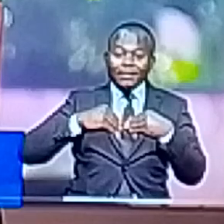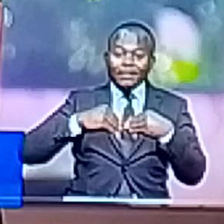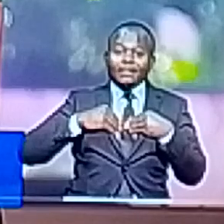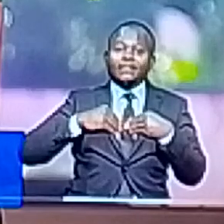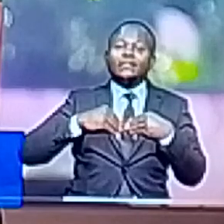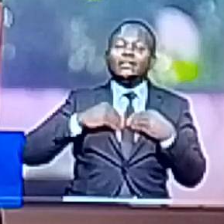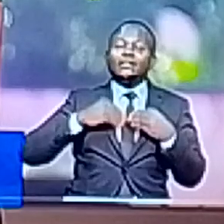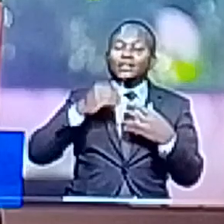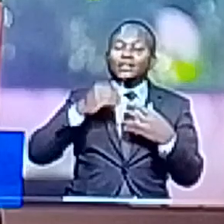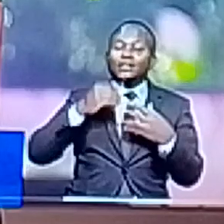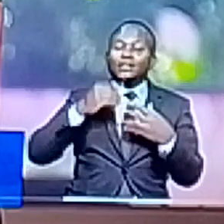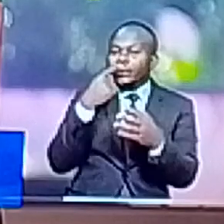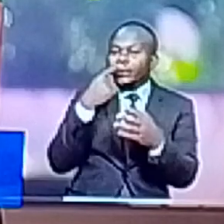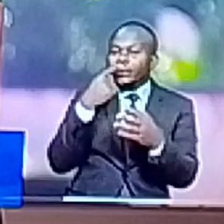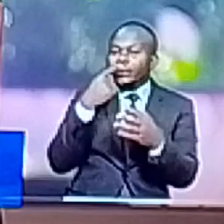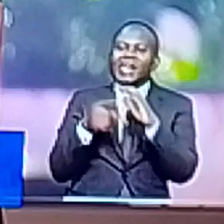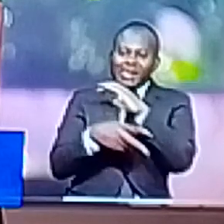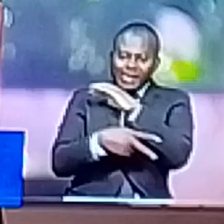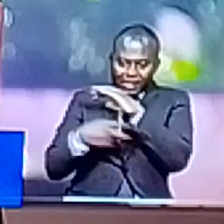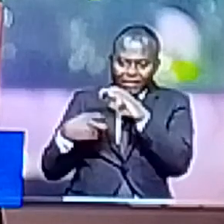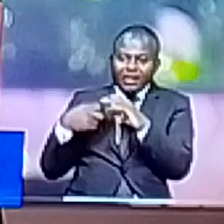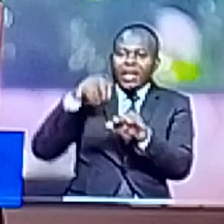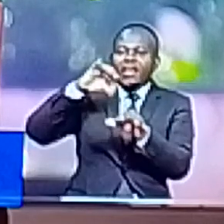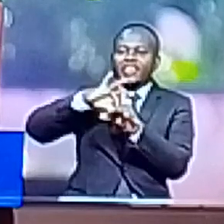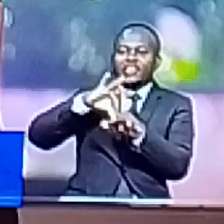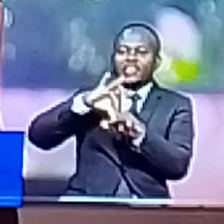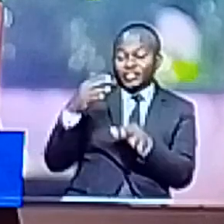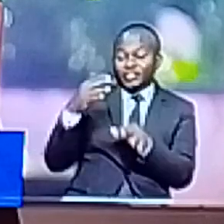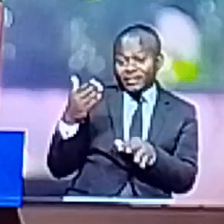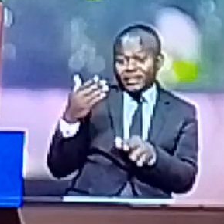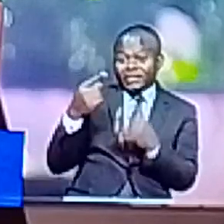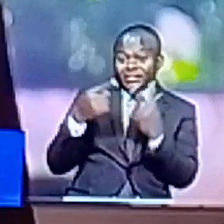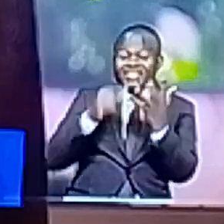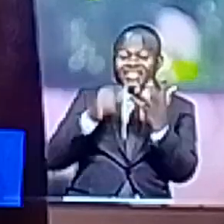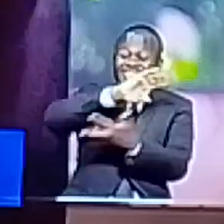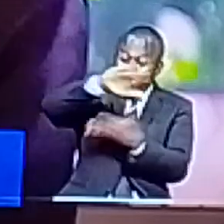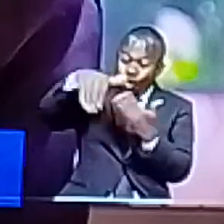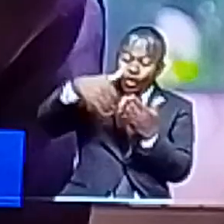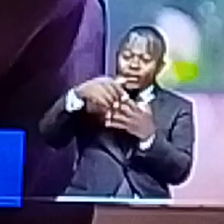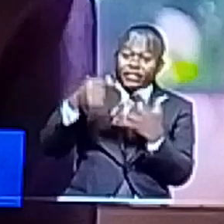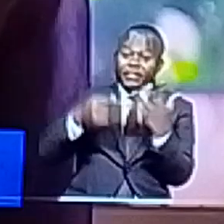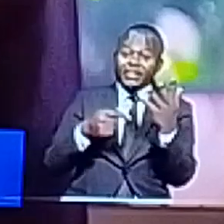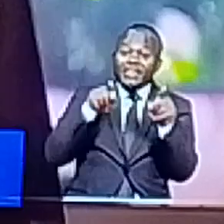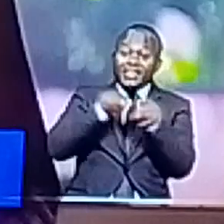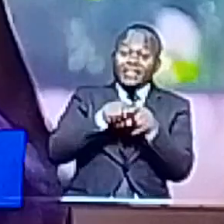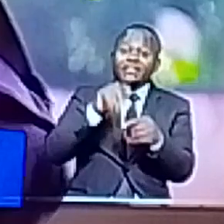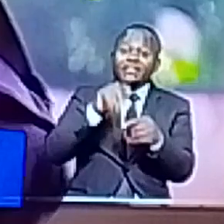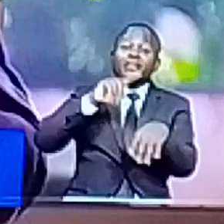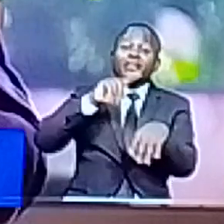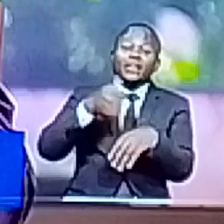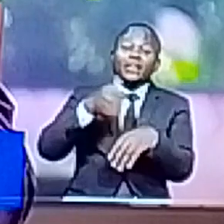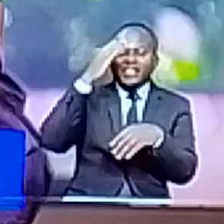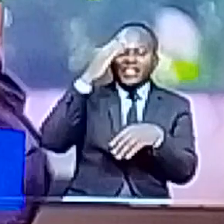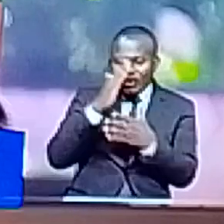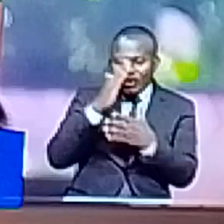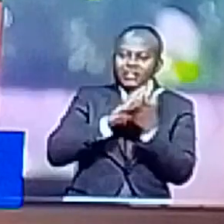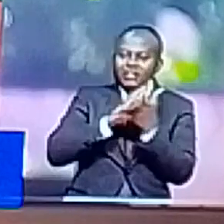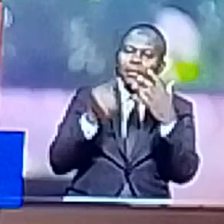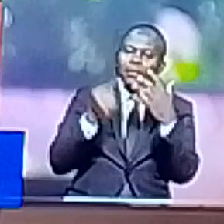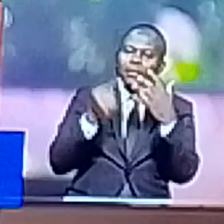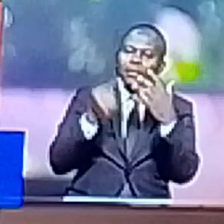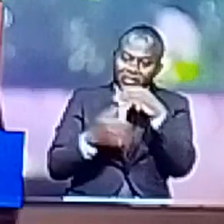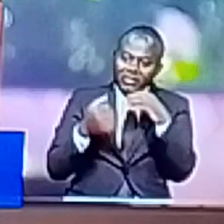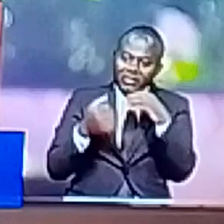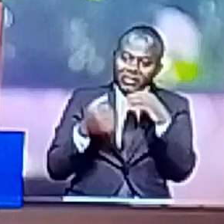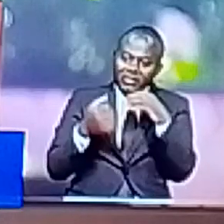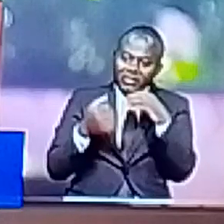those who cheated elections. You see, this is the whole thing. Even when they know that somebody cheated, or actually there